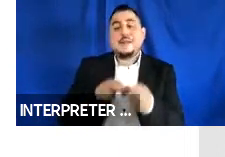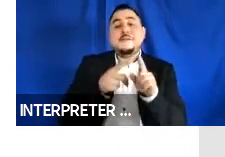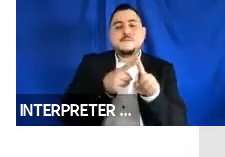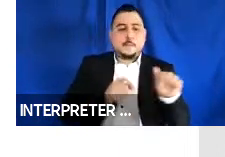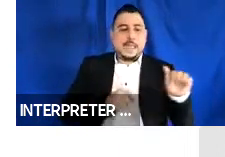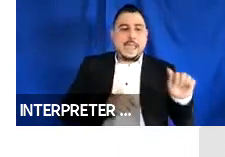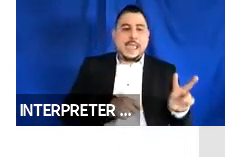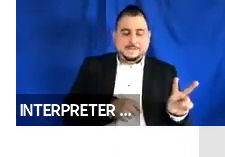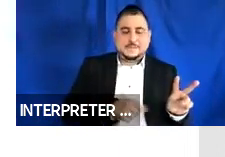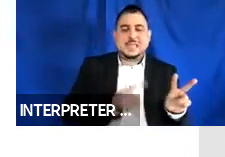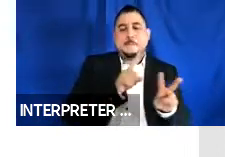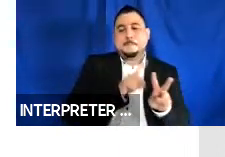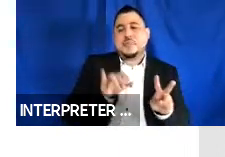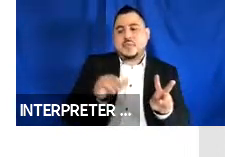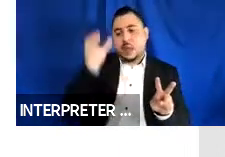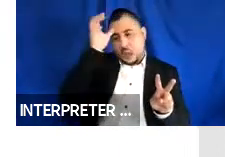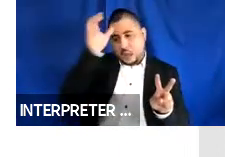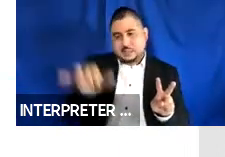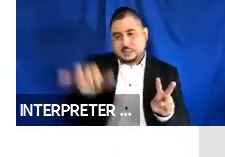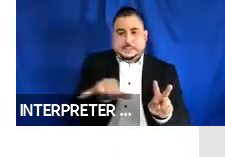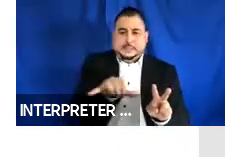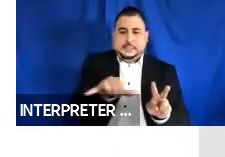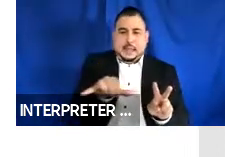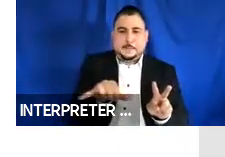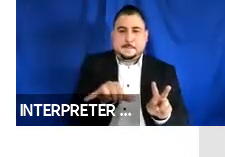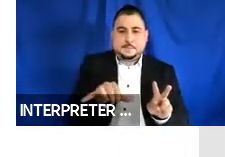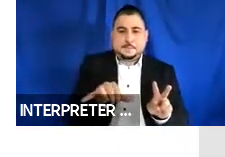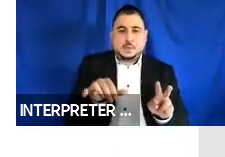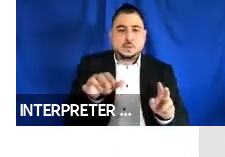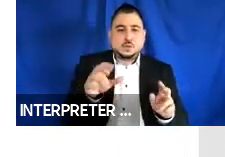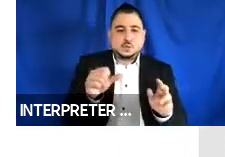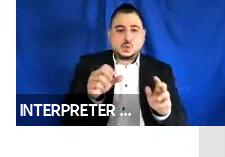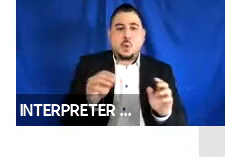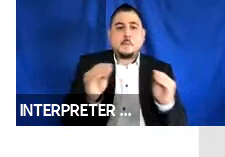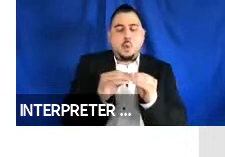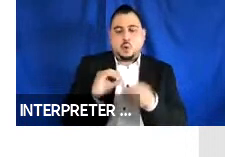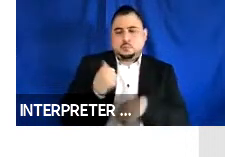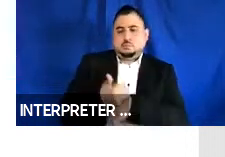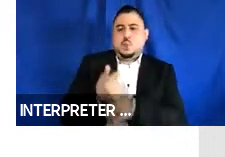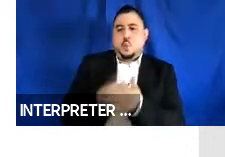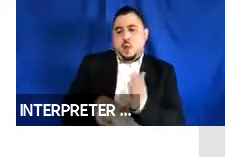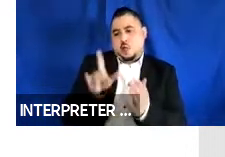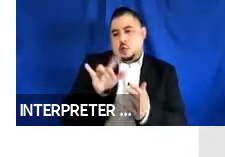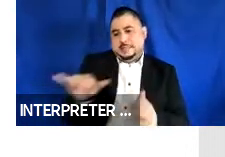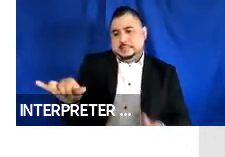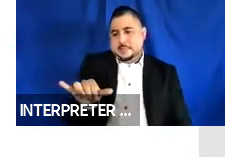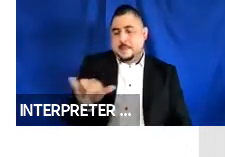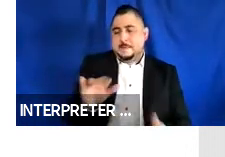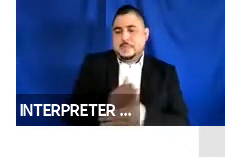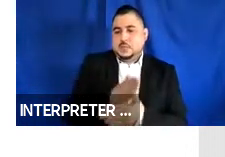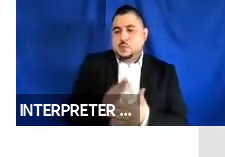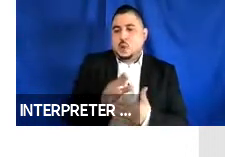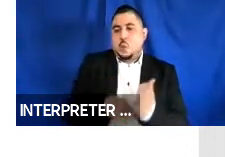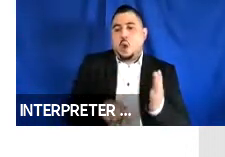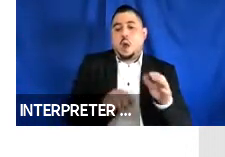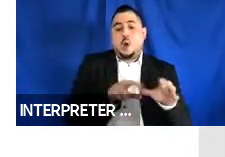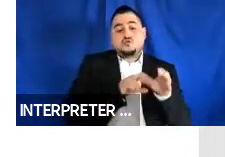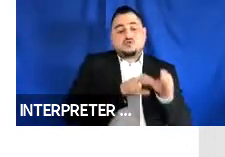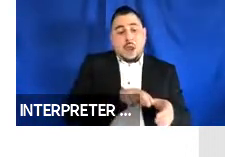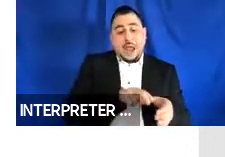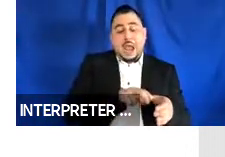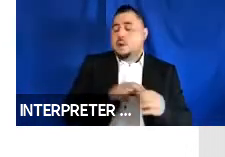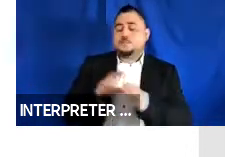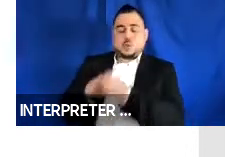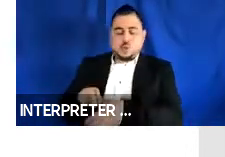in that same way. So that was more so setting up a similarity between ride sharing and